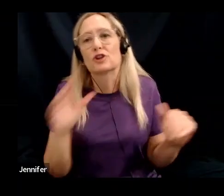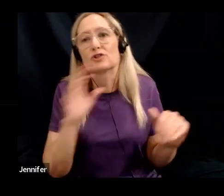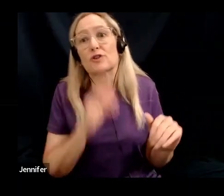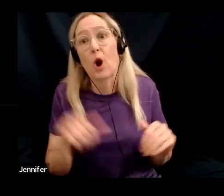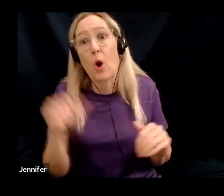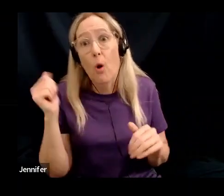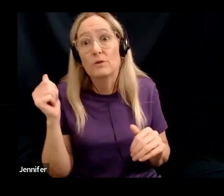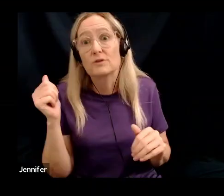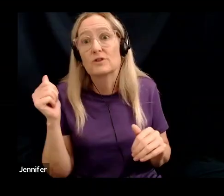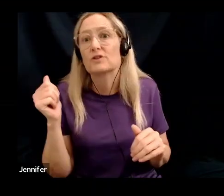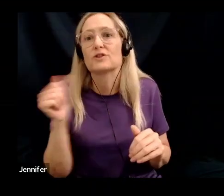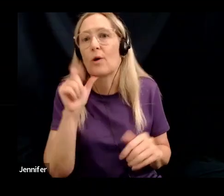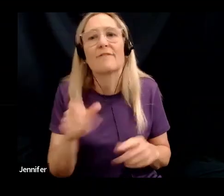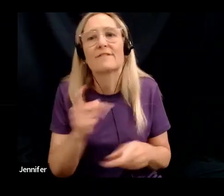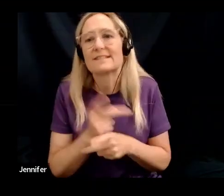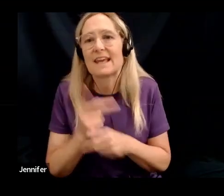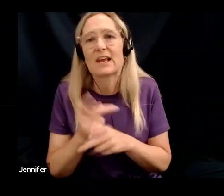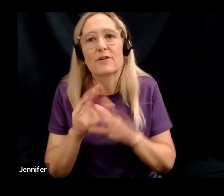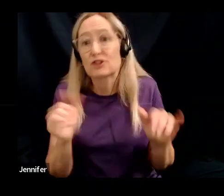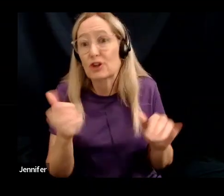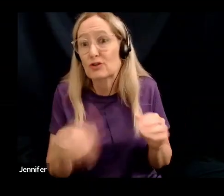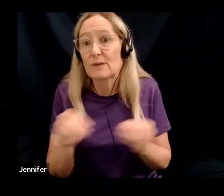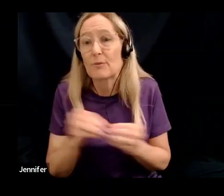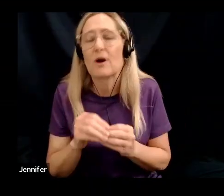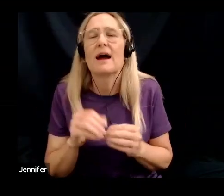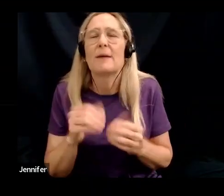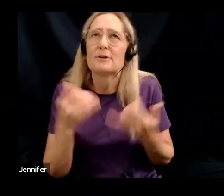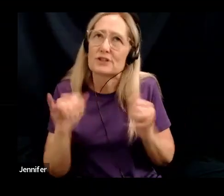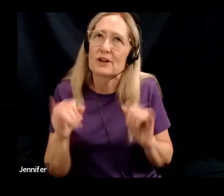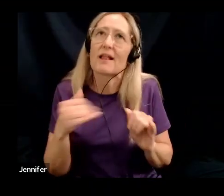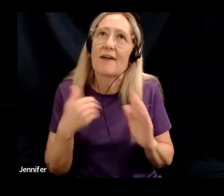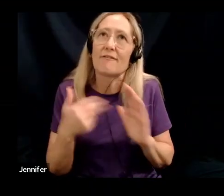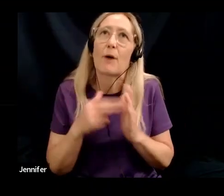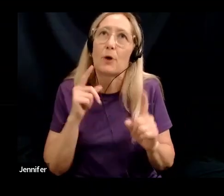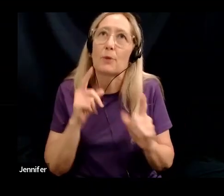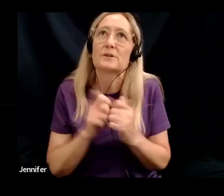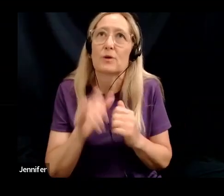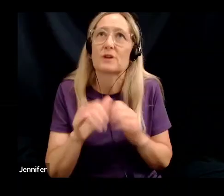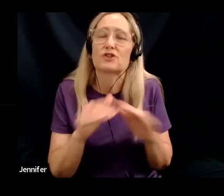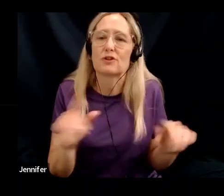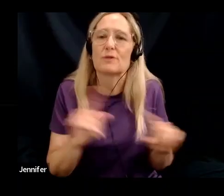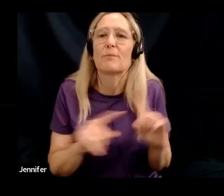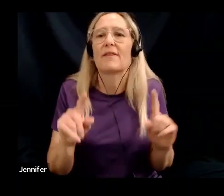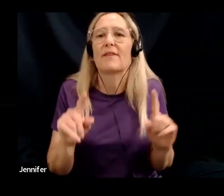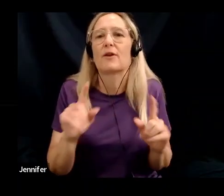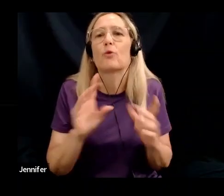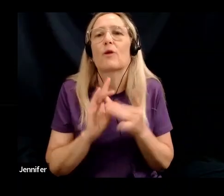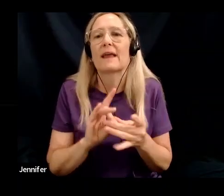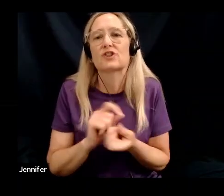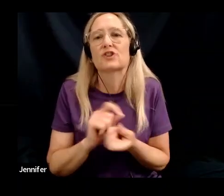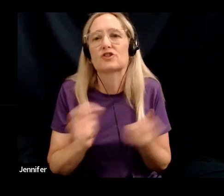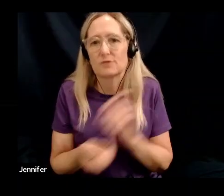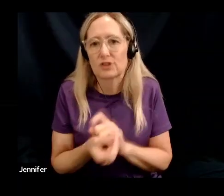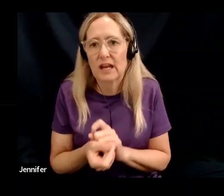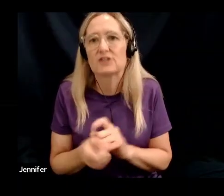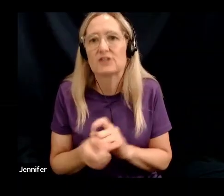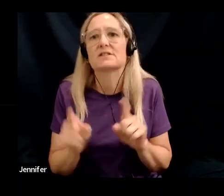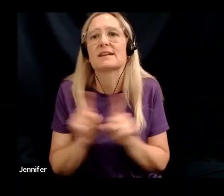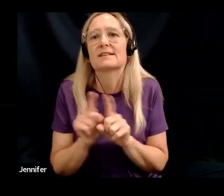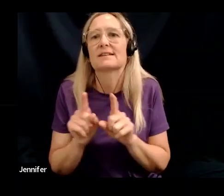right? And so, not saying that you still don't have a purpose with them, but those dynamics change as we move through